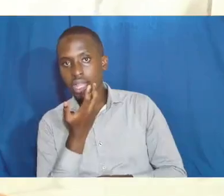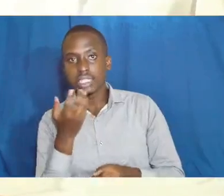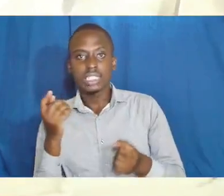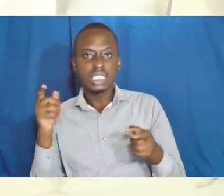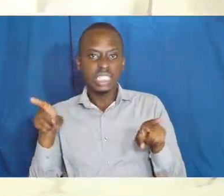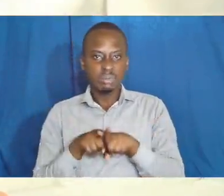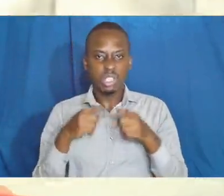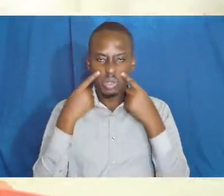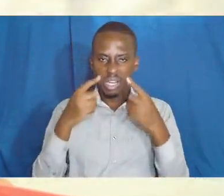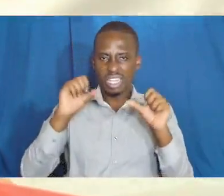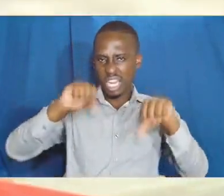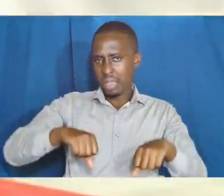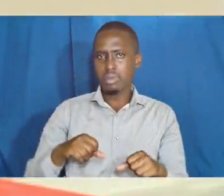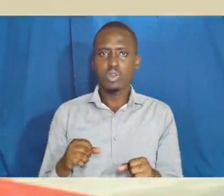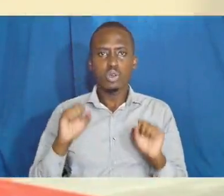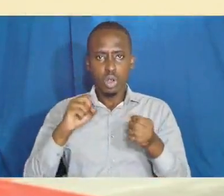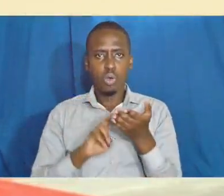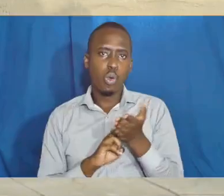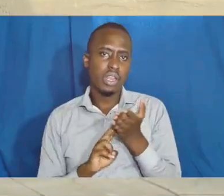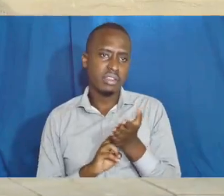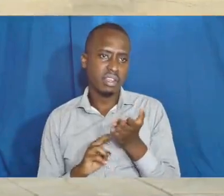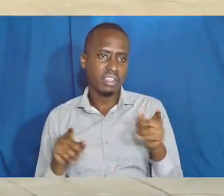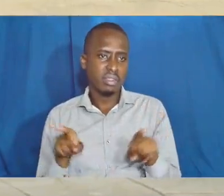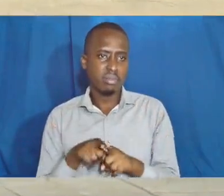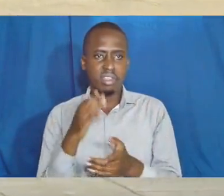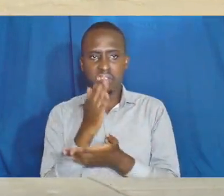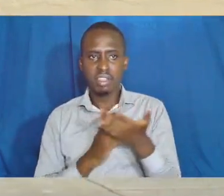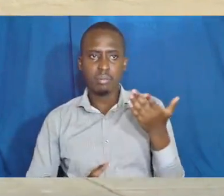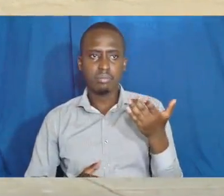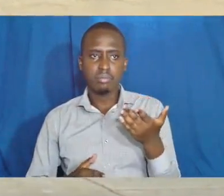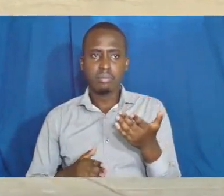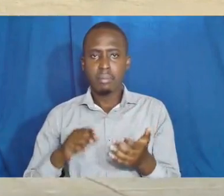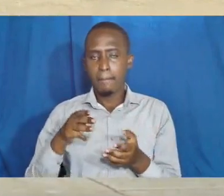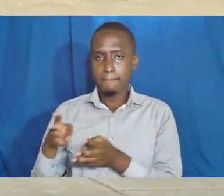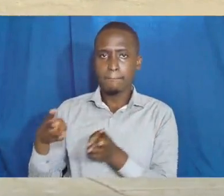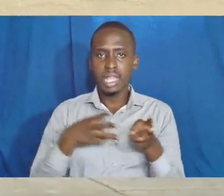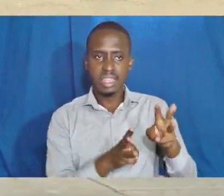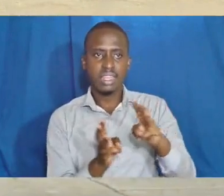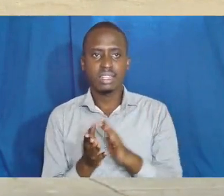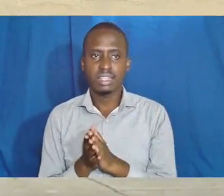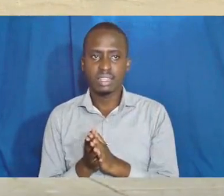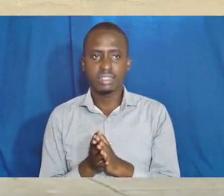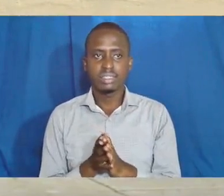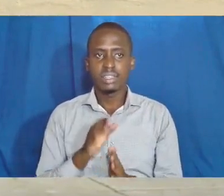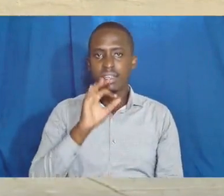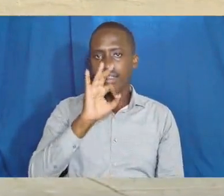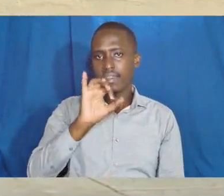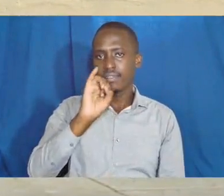which looks muddy. Then you can use even some method, which is the